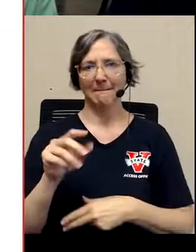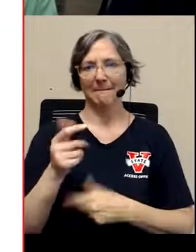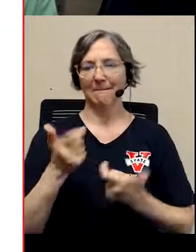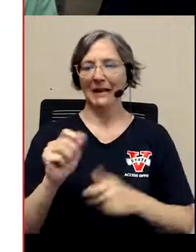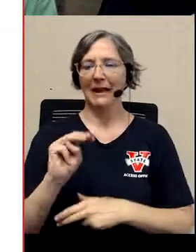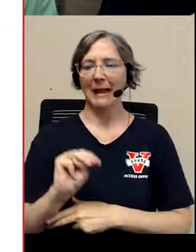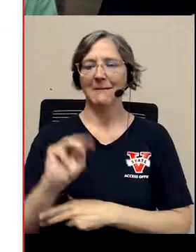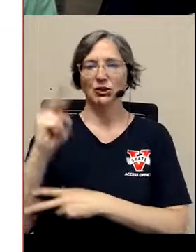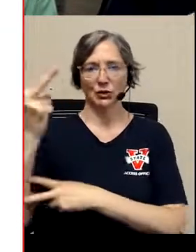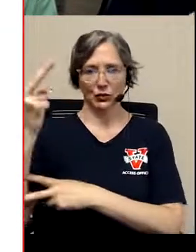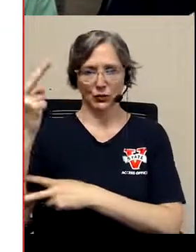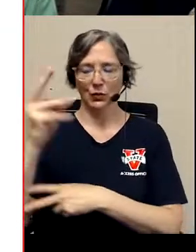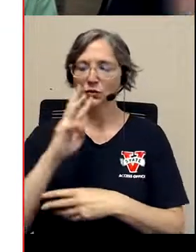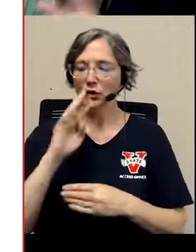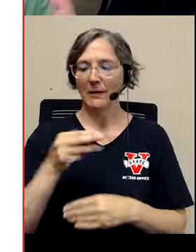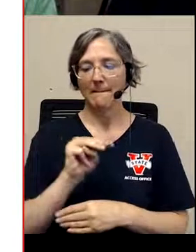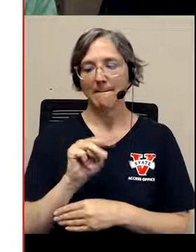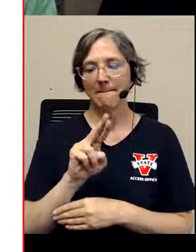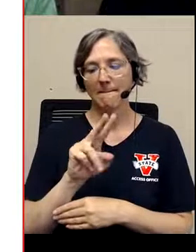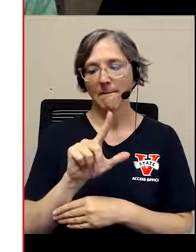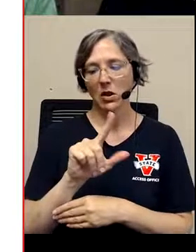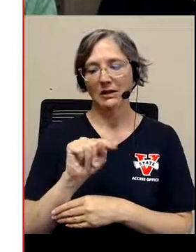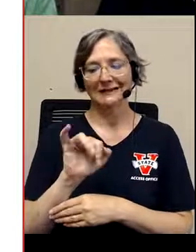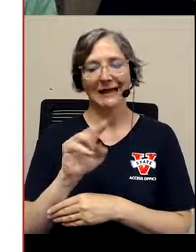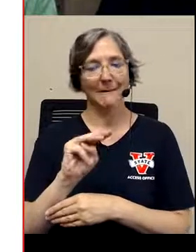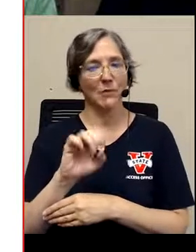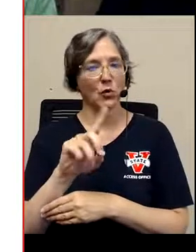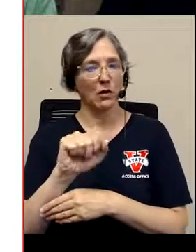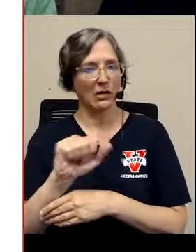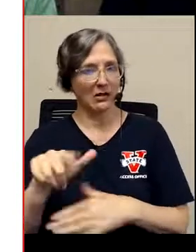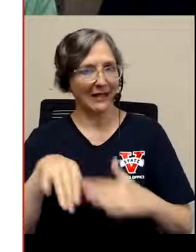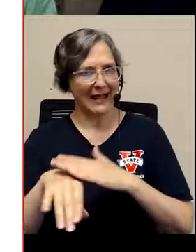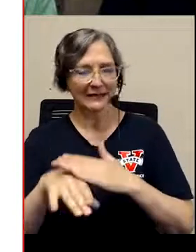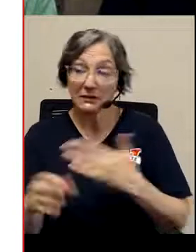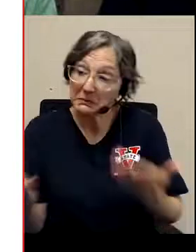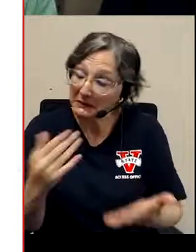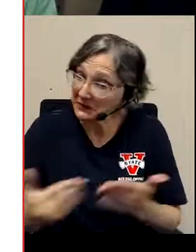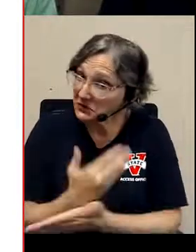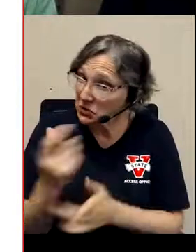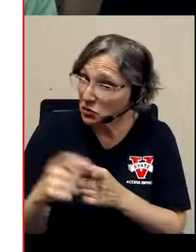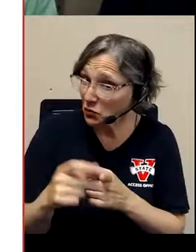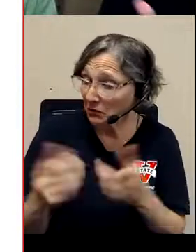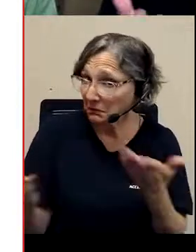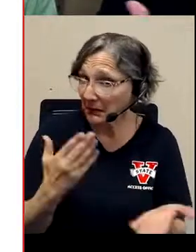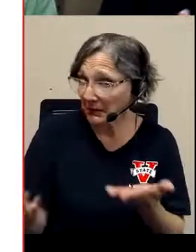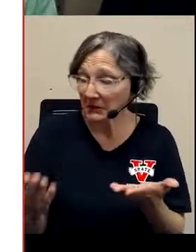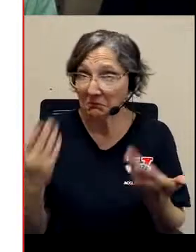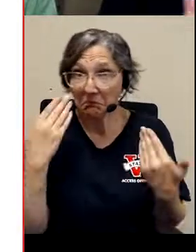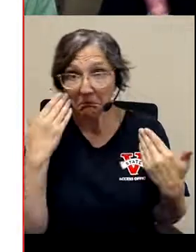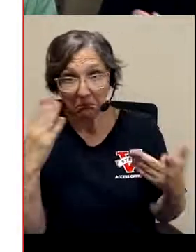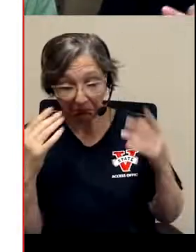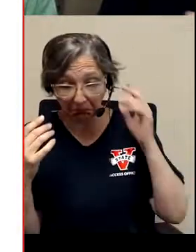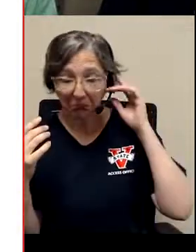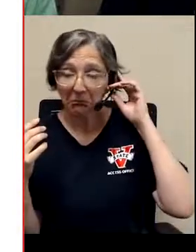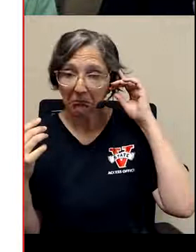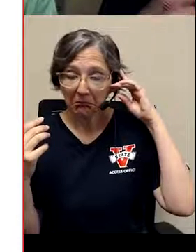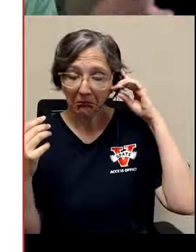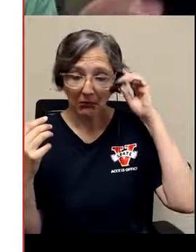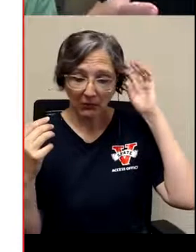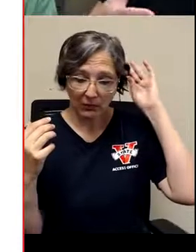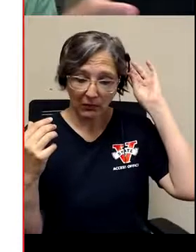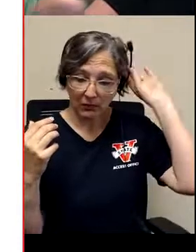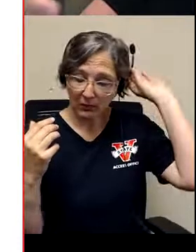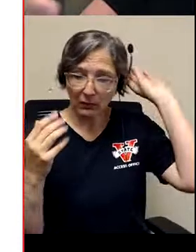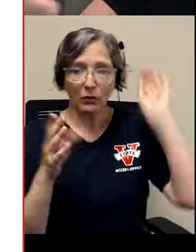about multimodal access, which may be a new word to you. It may be something that you're not familiar with, and we're also be thinking